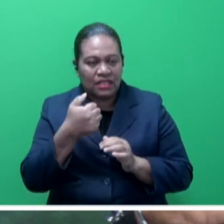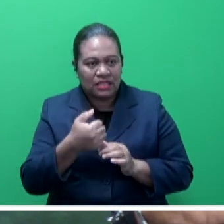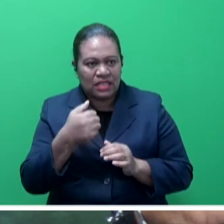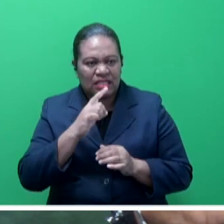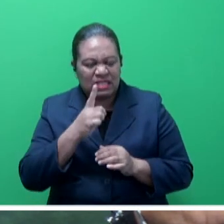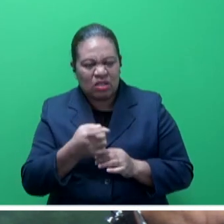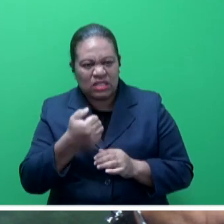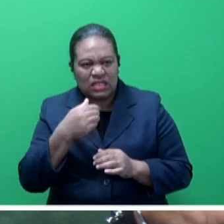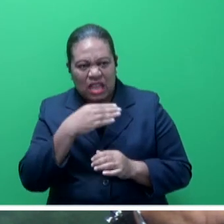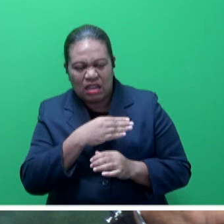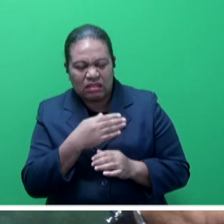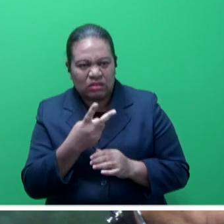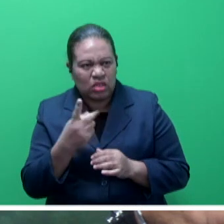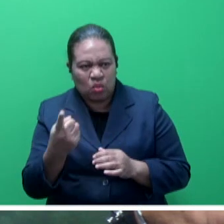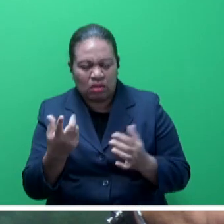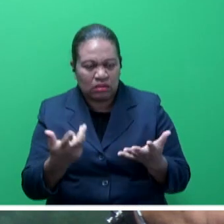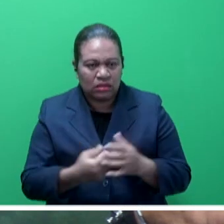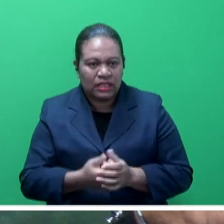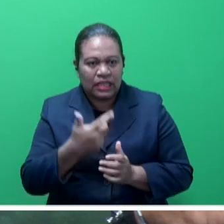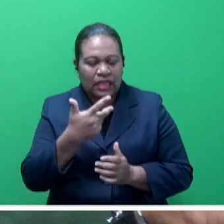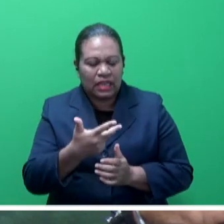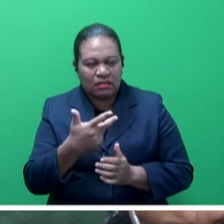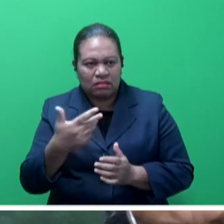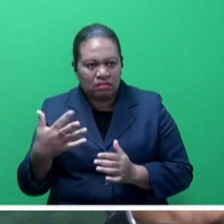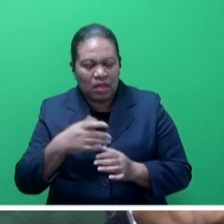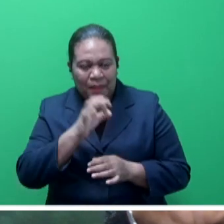6,671 or 13.1%, and 8.3% of